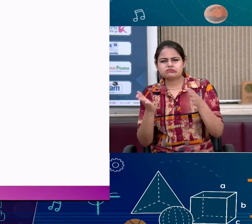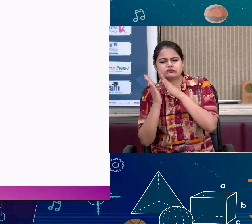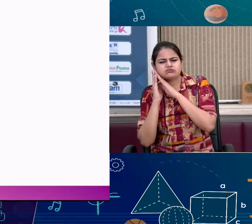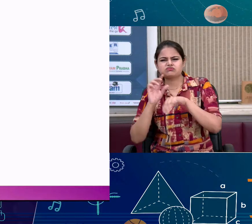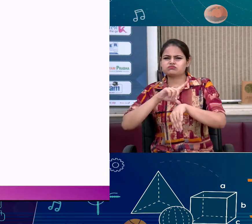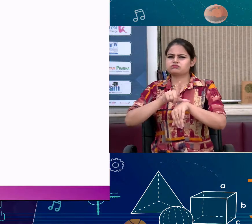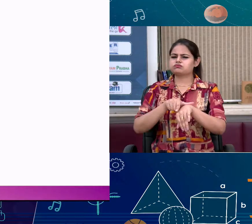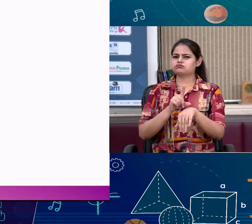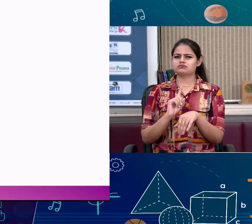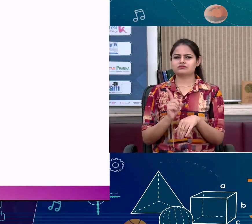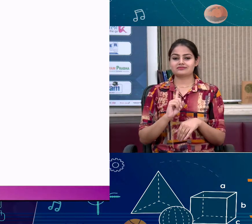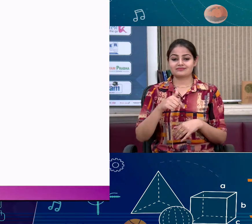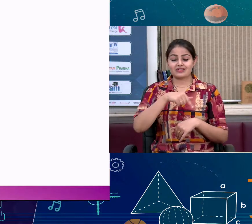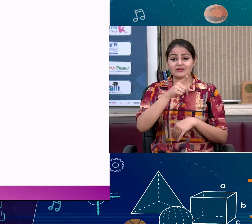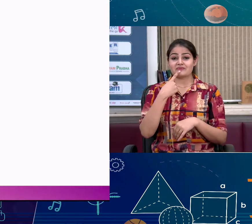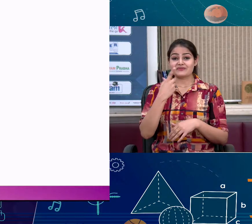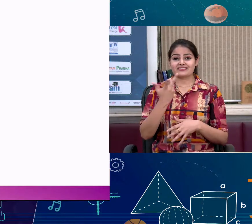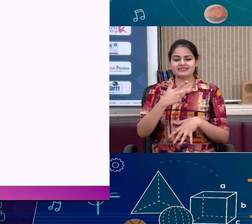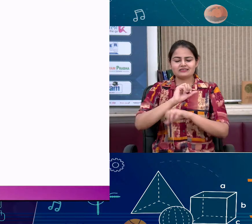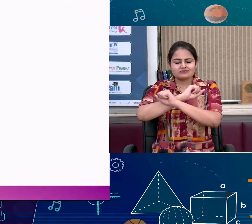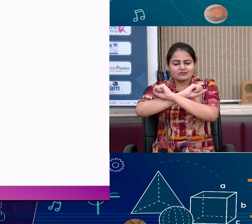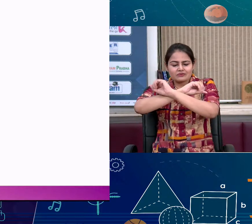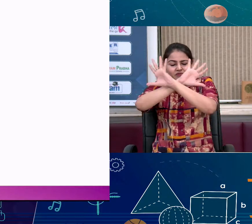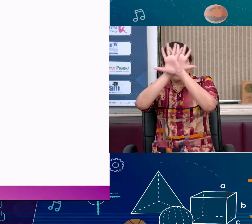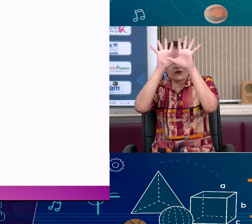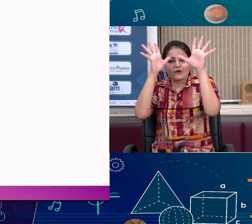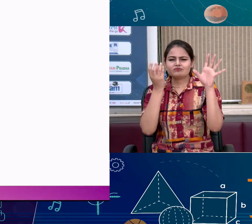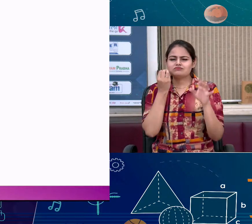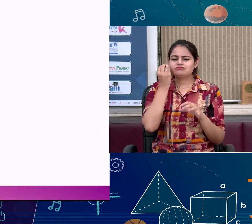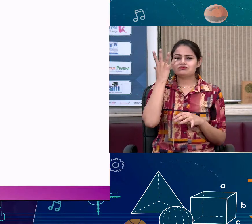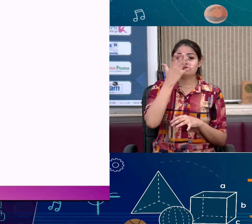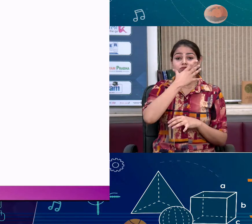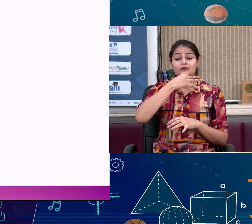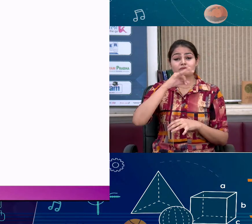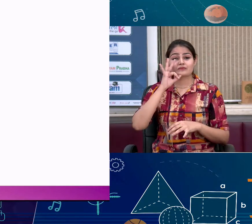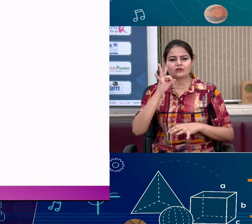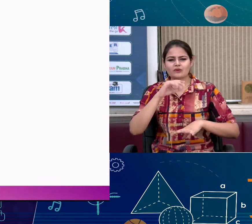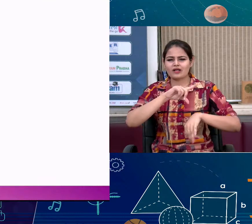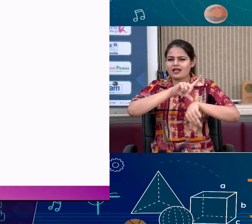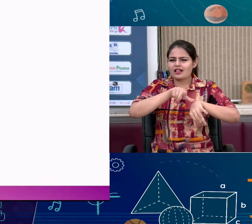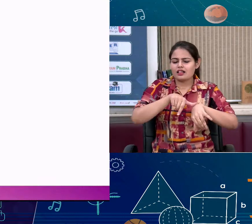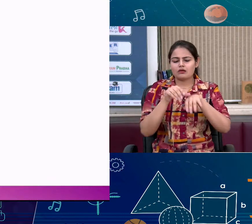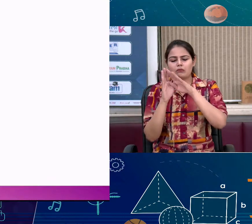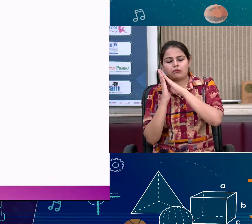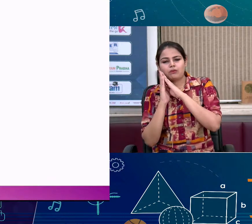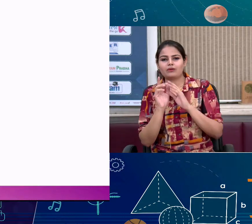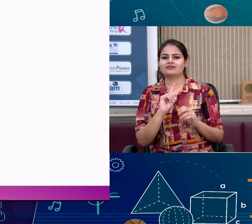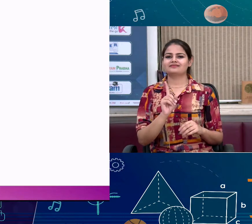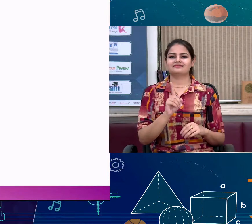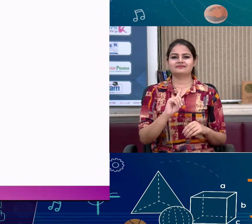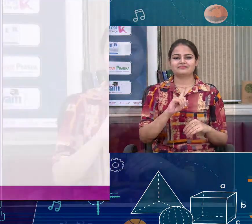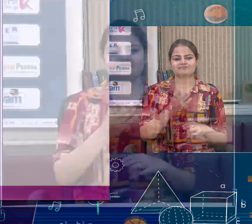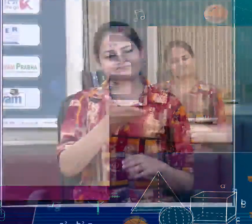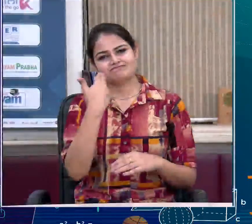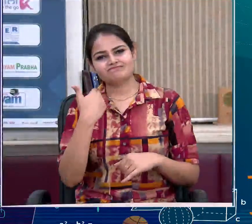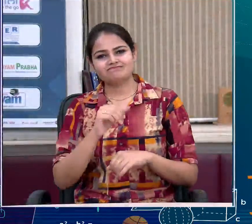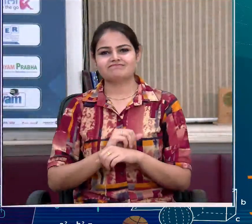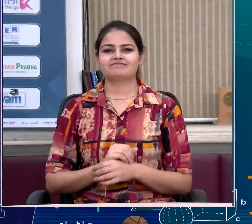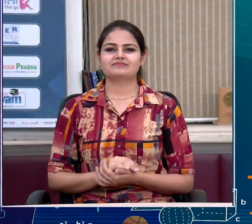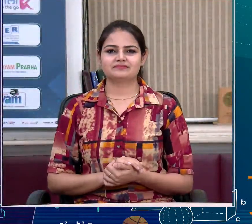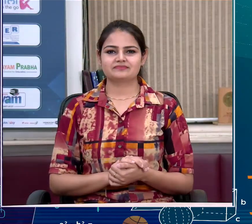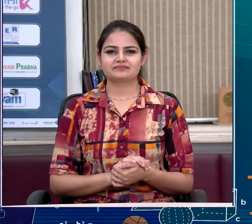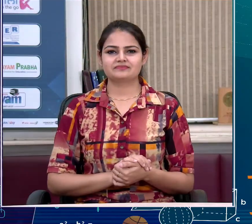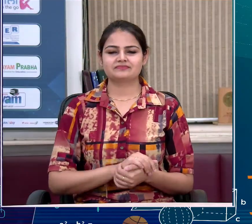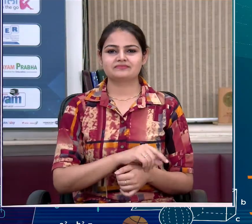it's bright morning, and it's actually late to lie in the bed. So please hurry up and you sleepy head. Wash